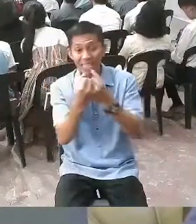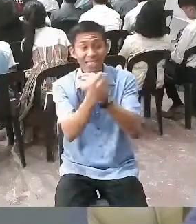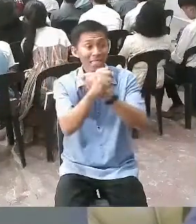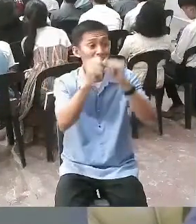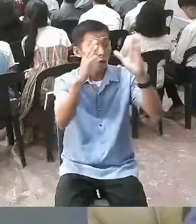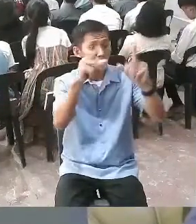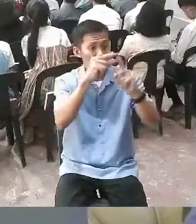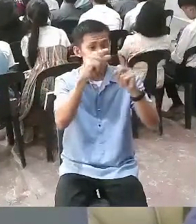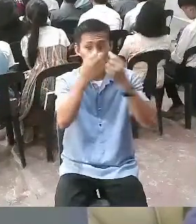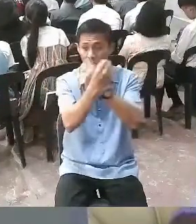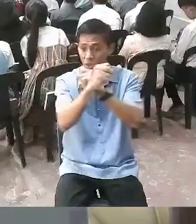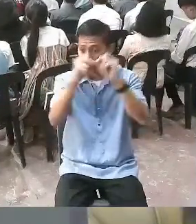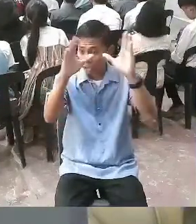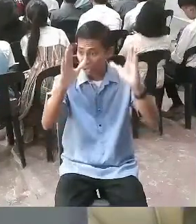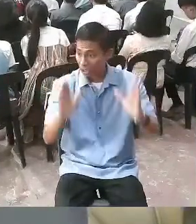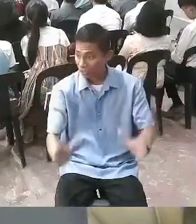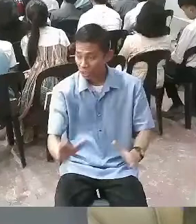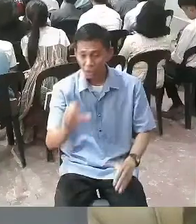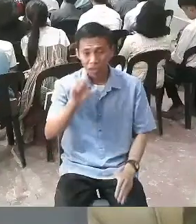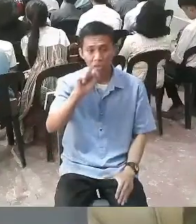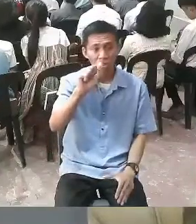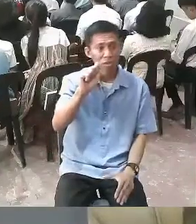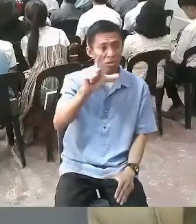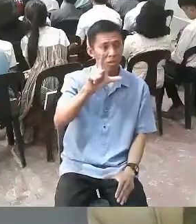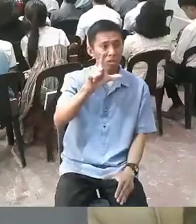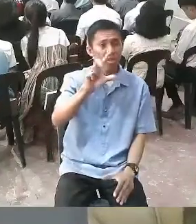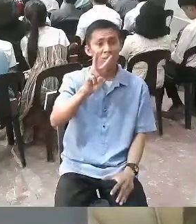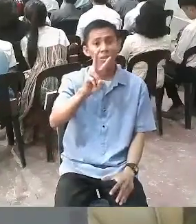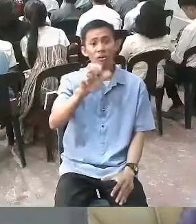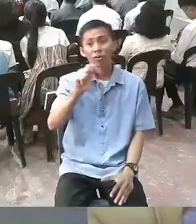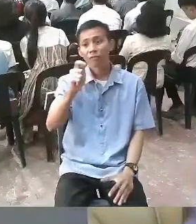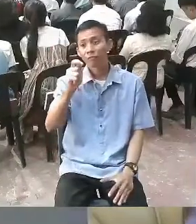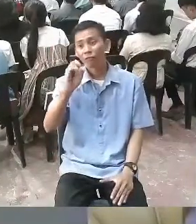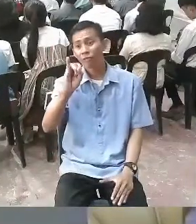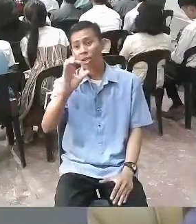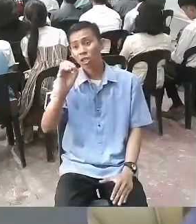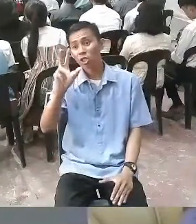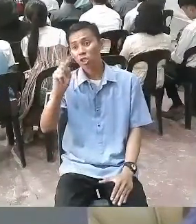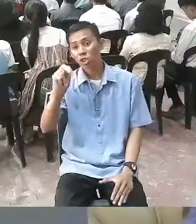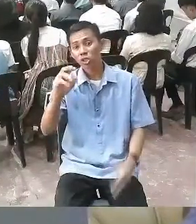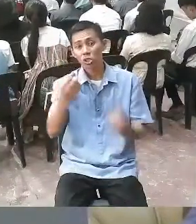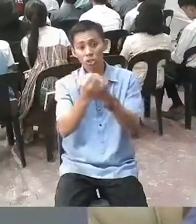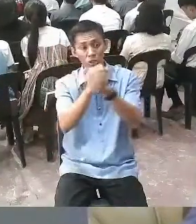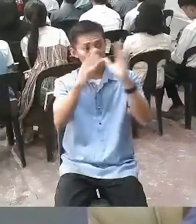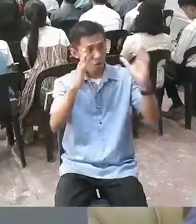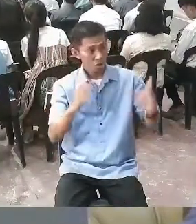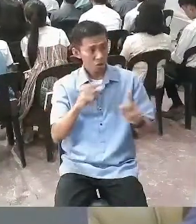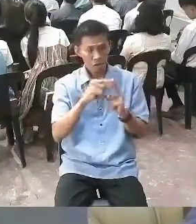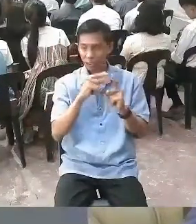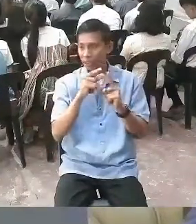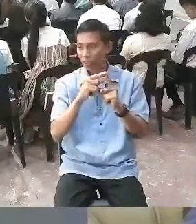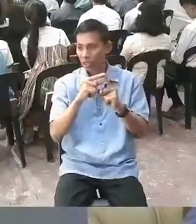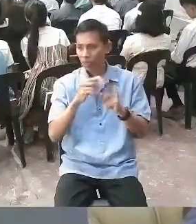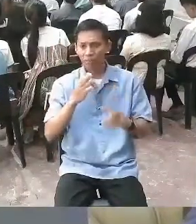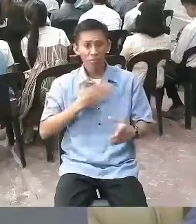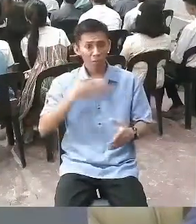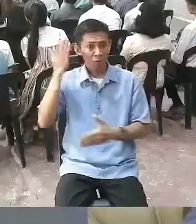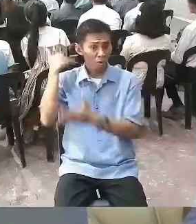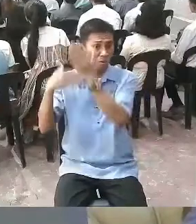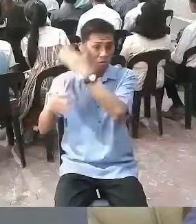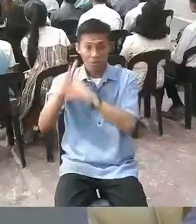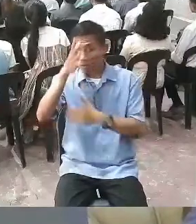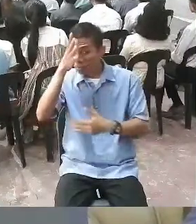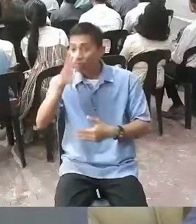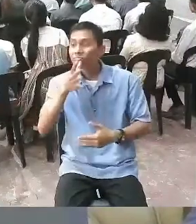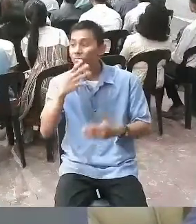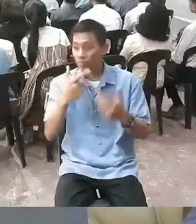salvation until I was 18 years of age, when my parents got saved and